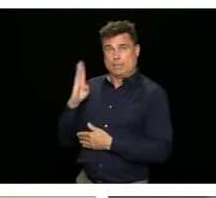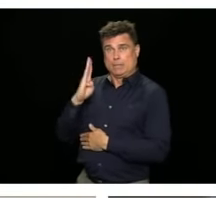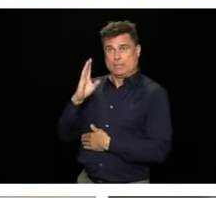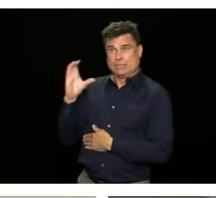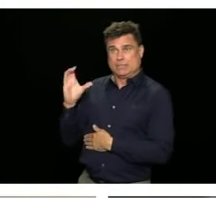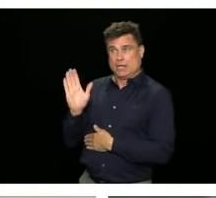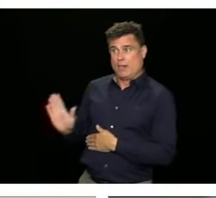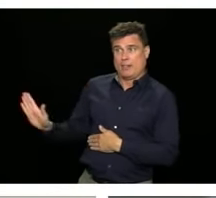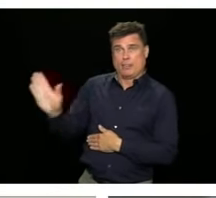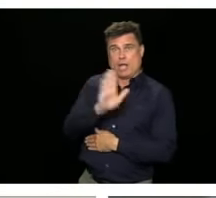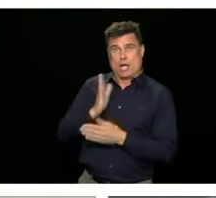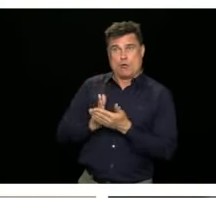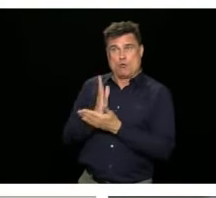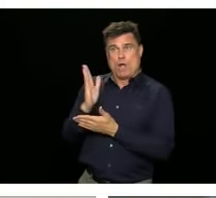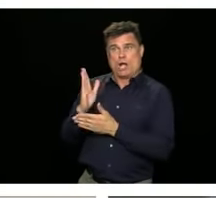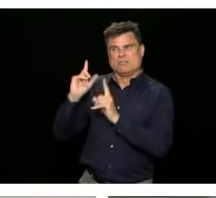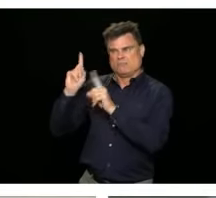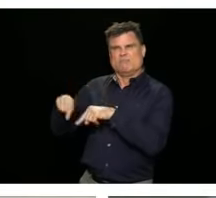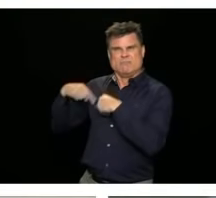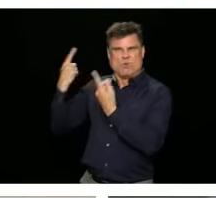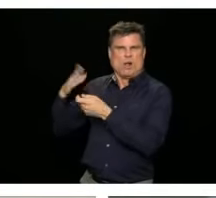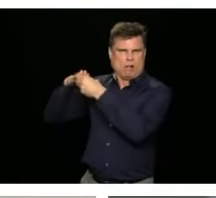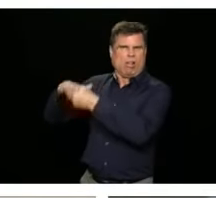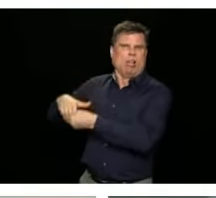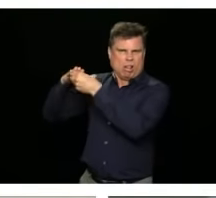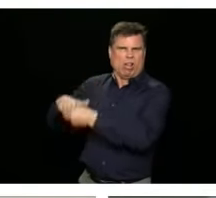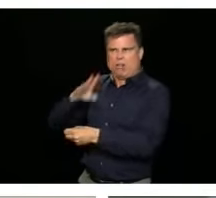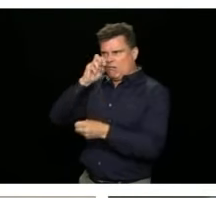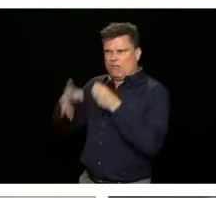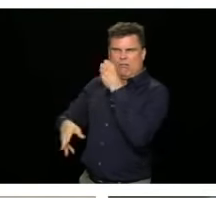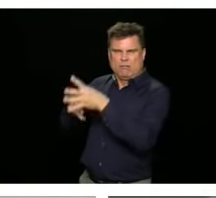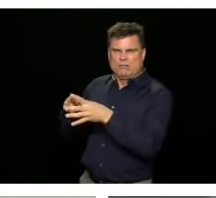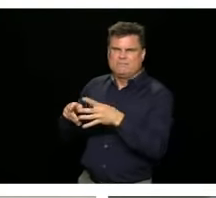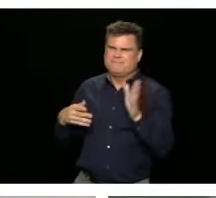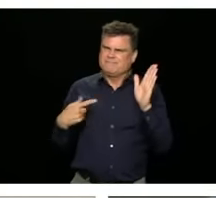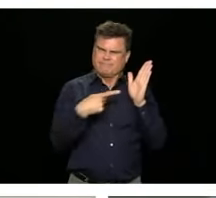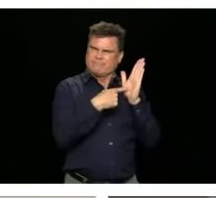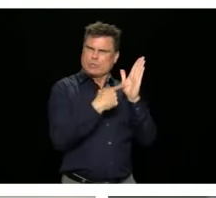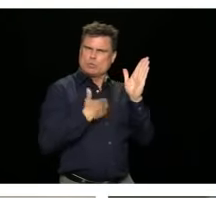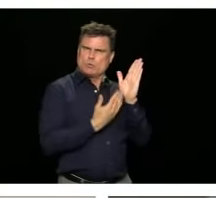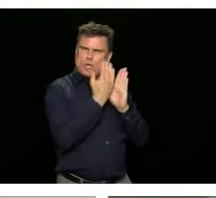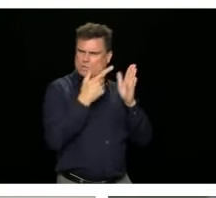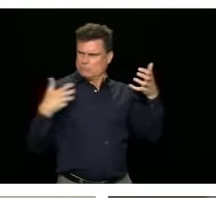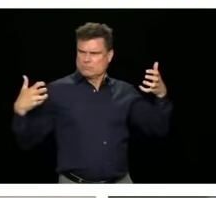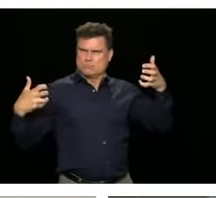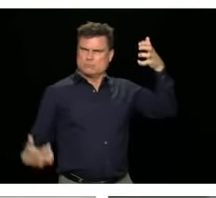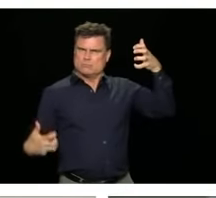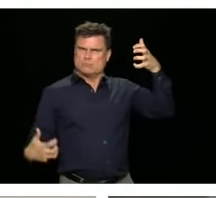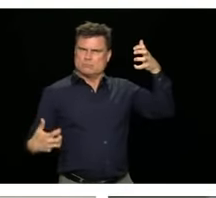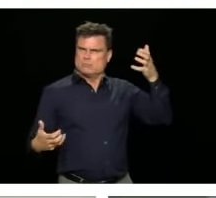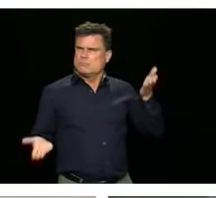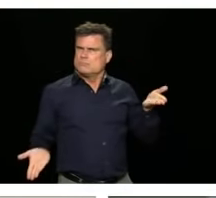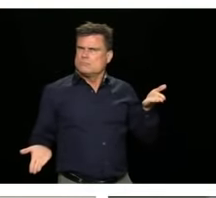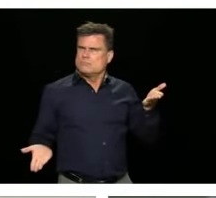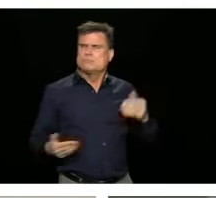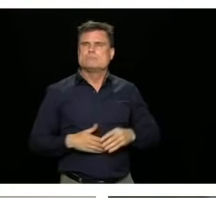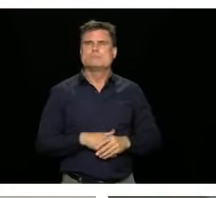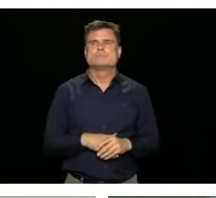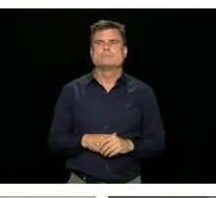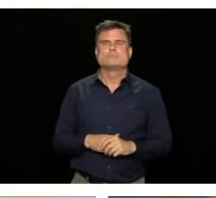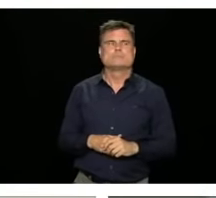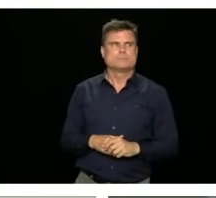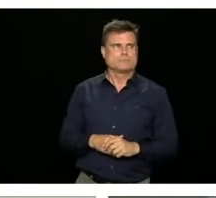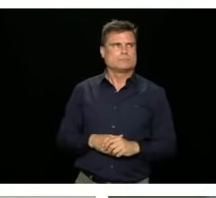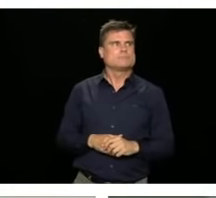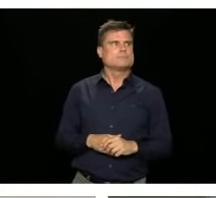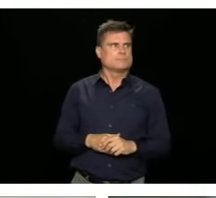come to grips with, and I think people are, but the rest of society is catching up, and I think Patricia will be a better position to answer